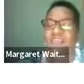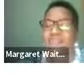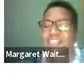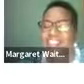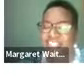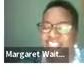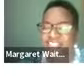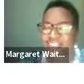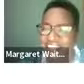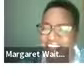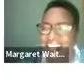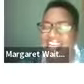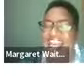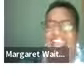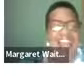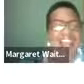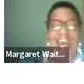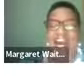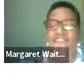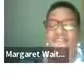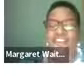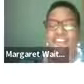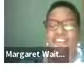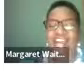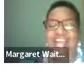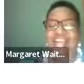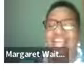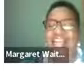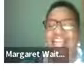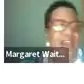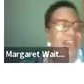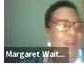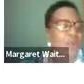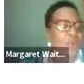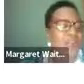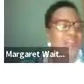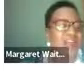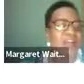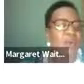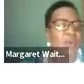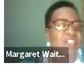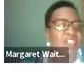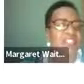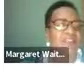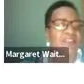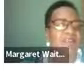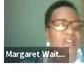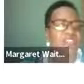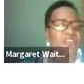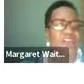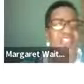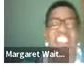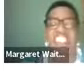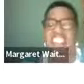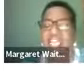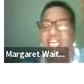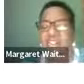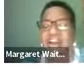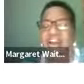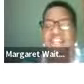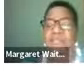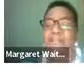these conversations. Followed again with 7 parents who felt the